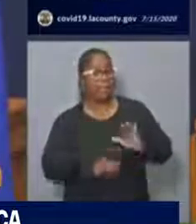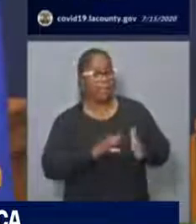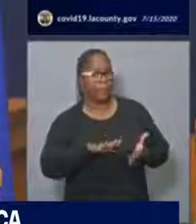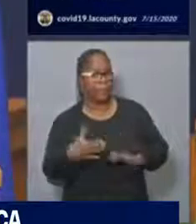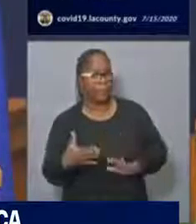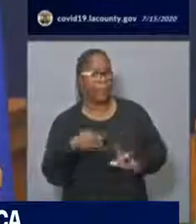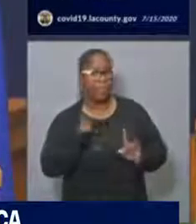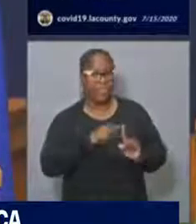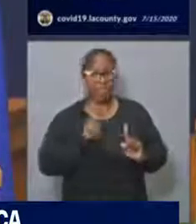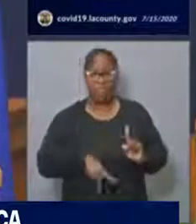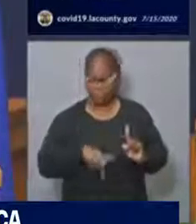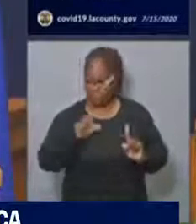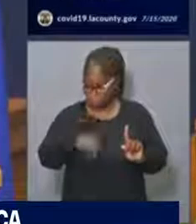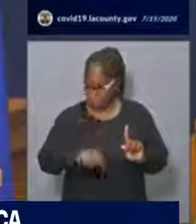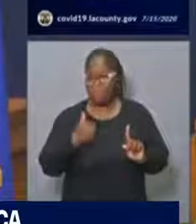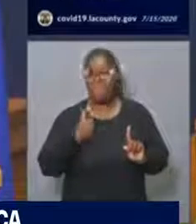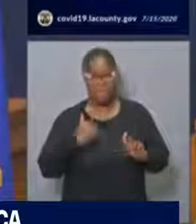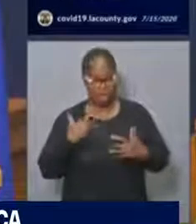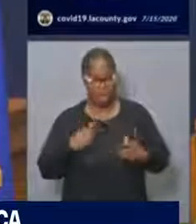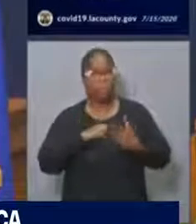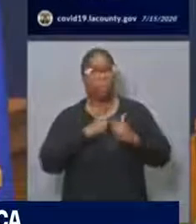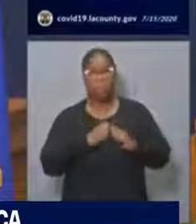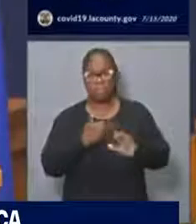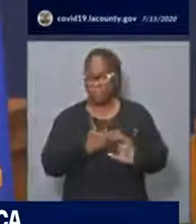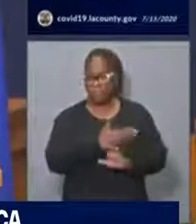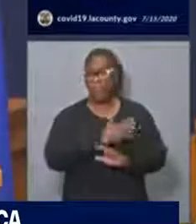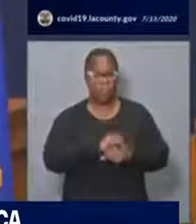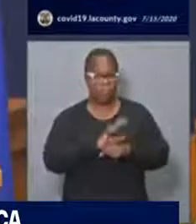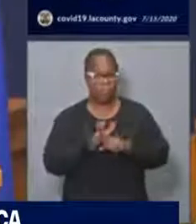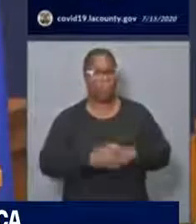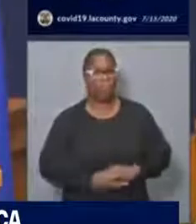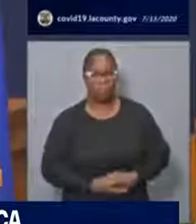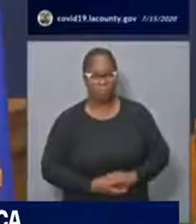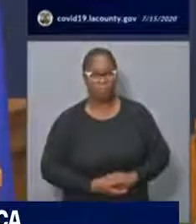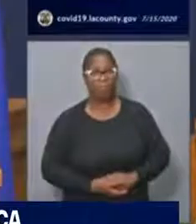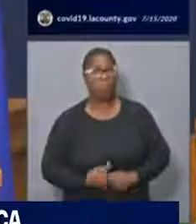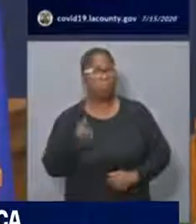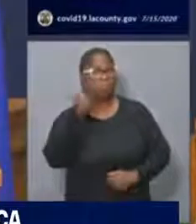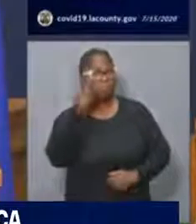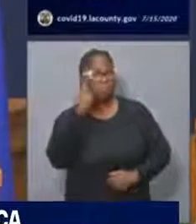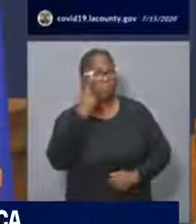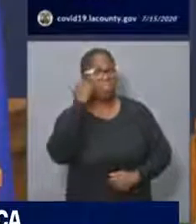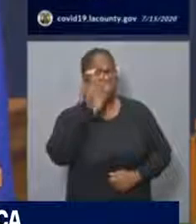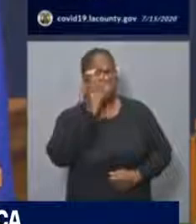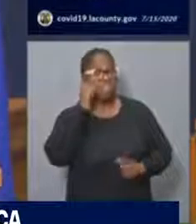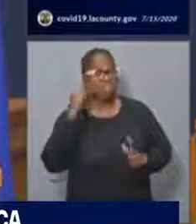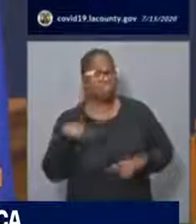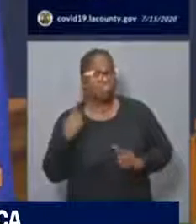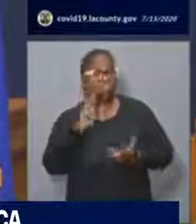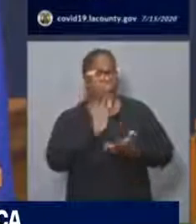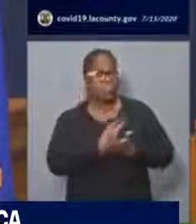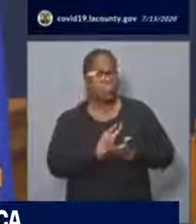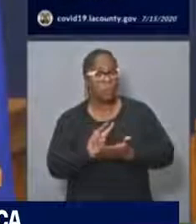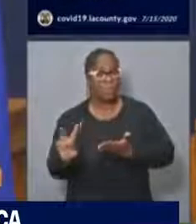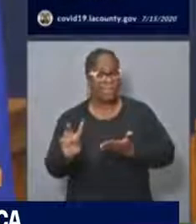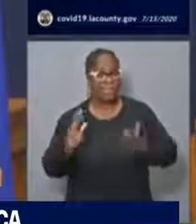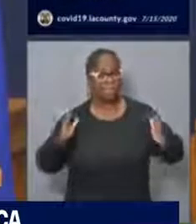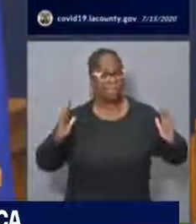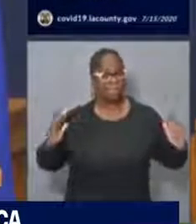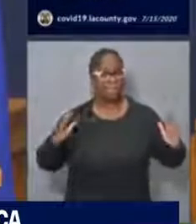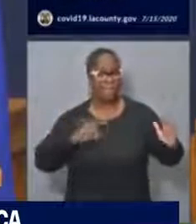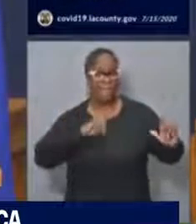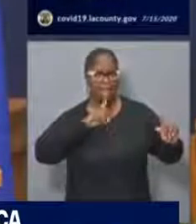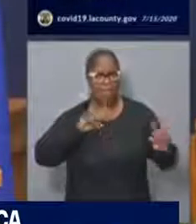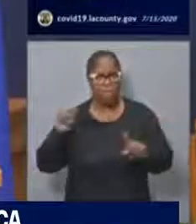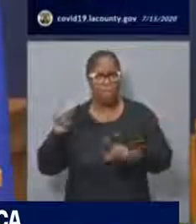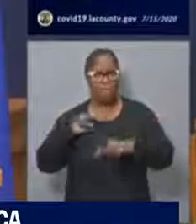this person did have underlying health conditions. I do want that every day for the last 2 weeks, I've reported on deaths that have occurred